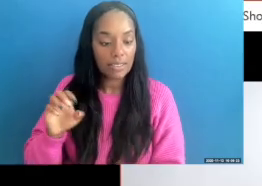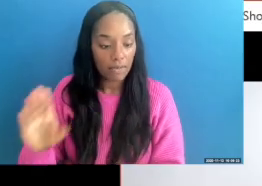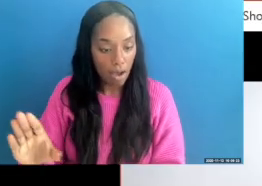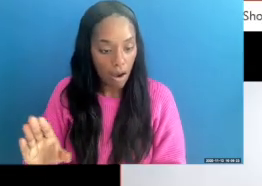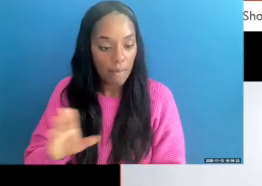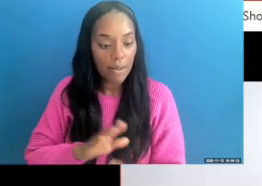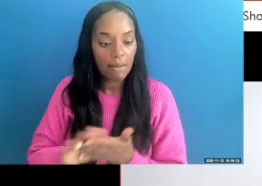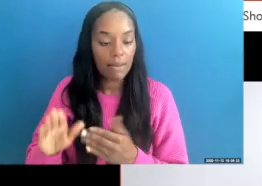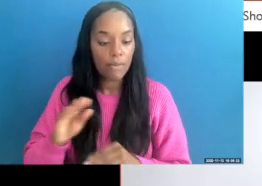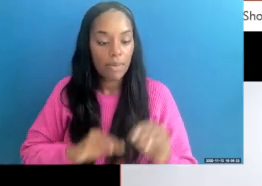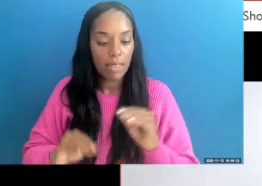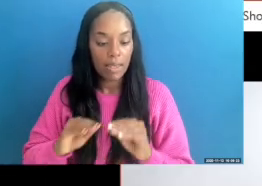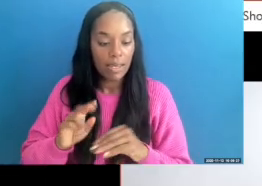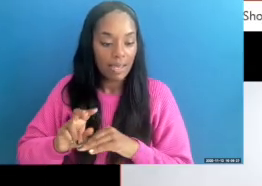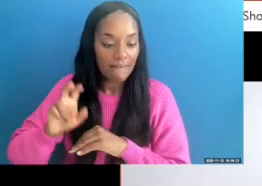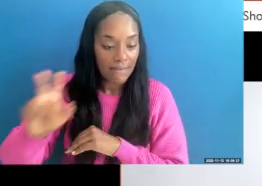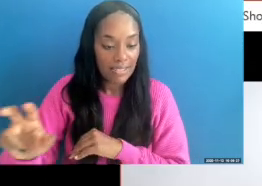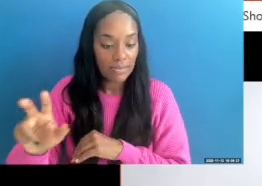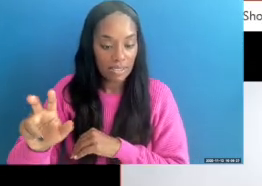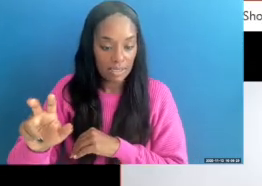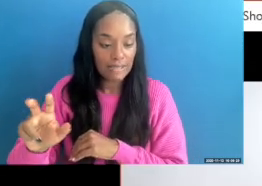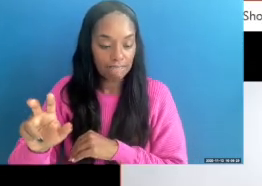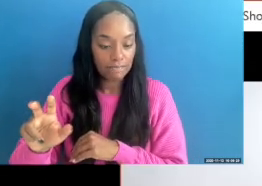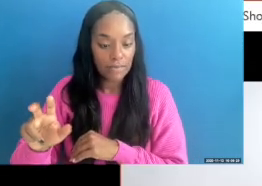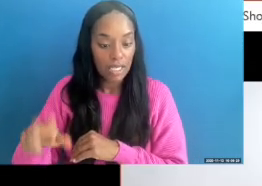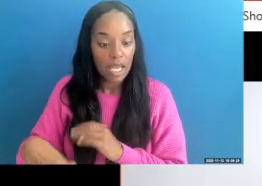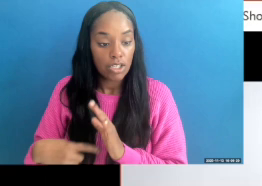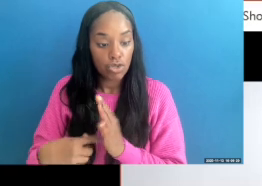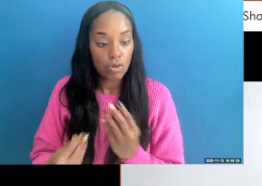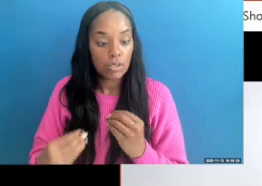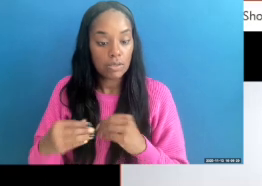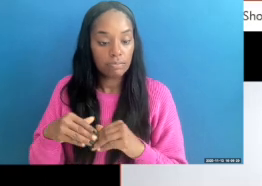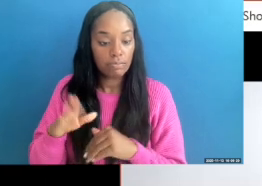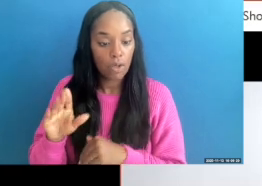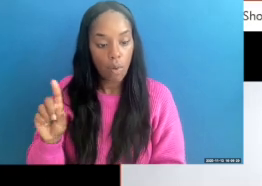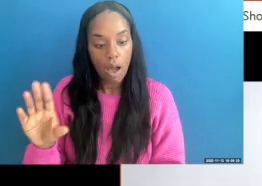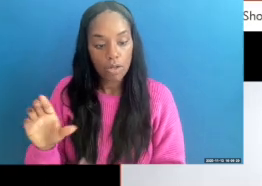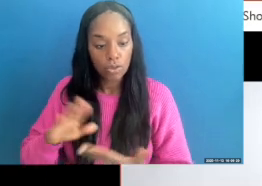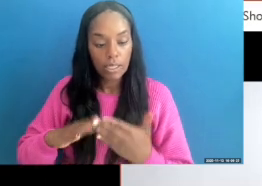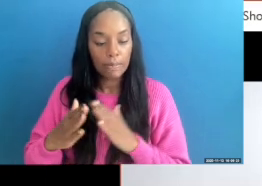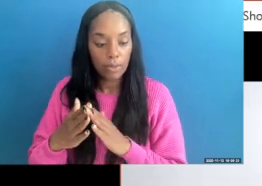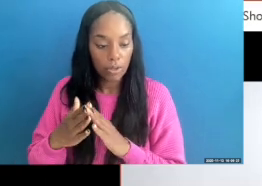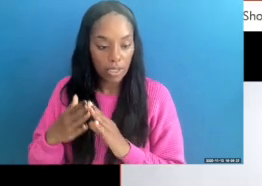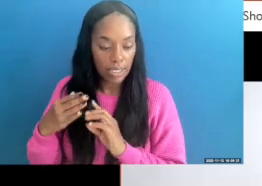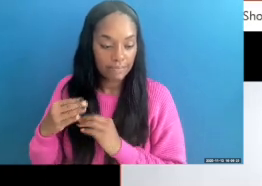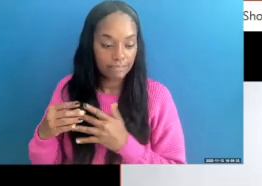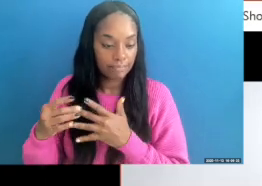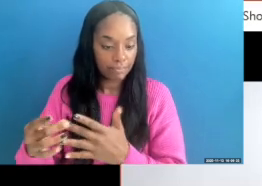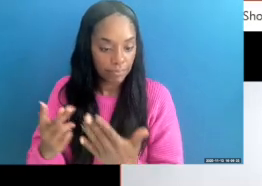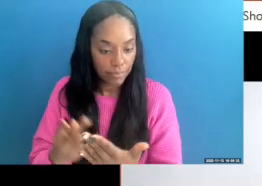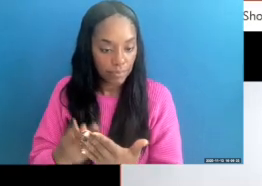than 100 community-driven projects, including 10 projects led by